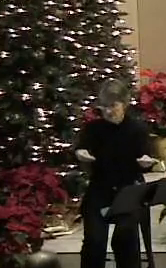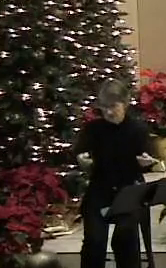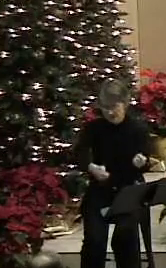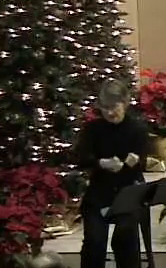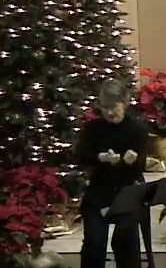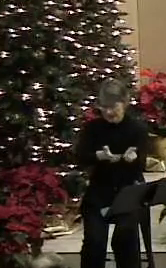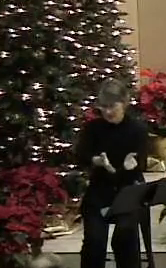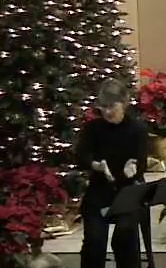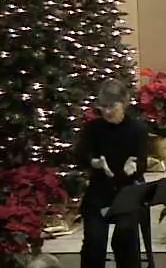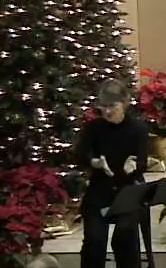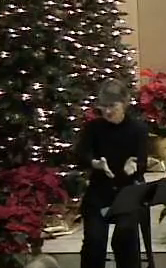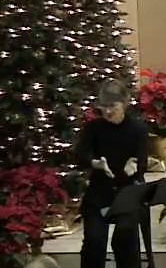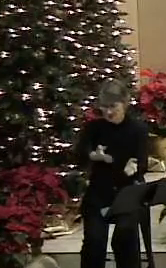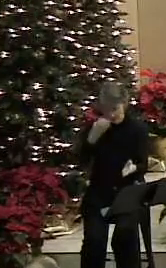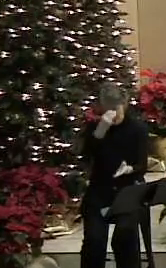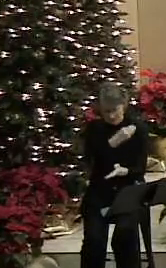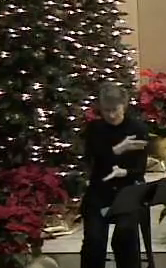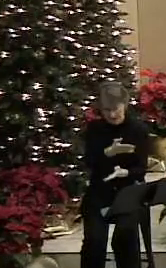disciples, saying,